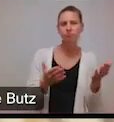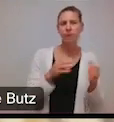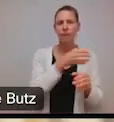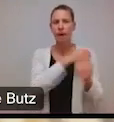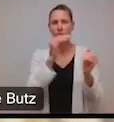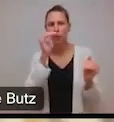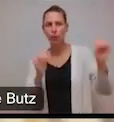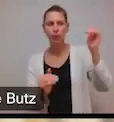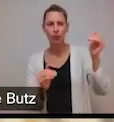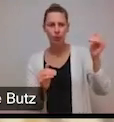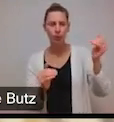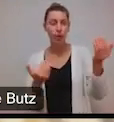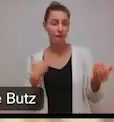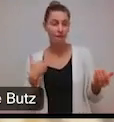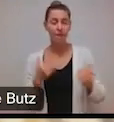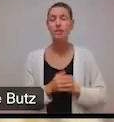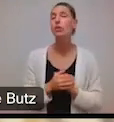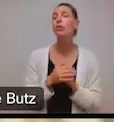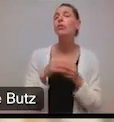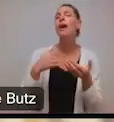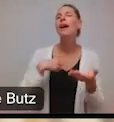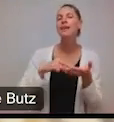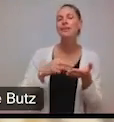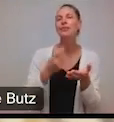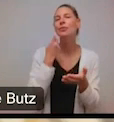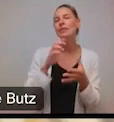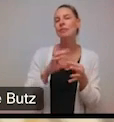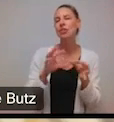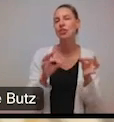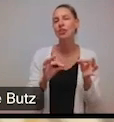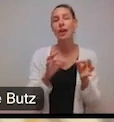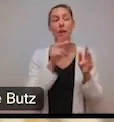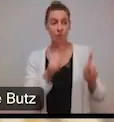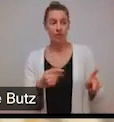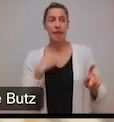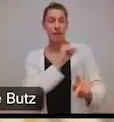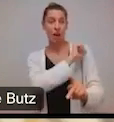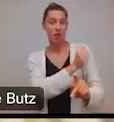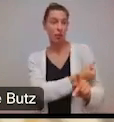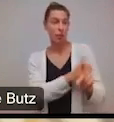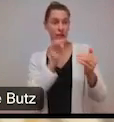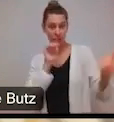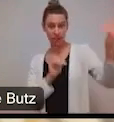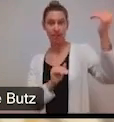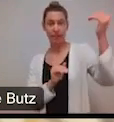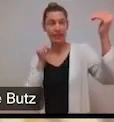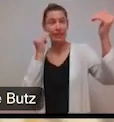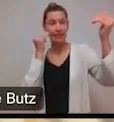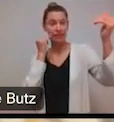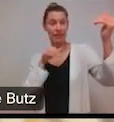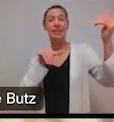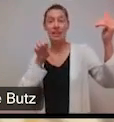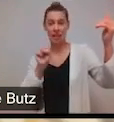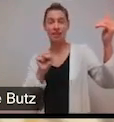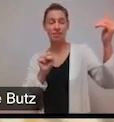talking about, is someone in an authority position over you? If so, then it's more likely that you're